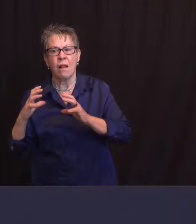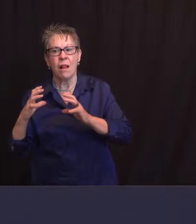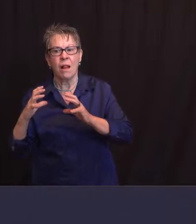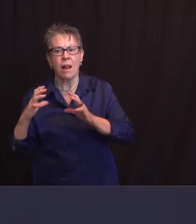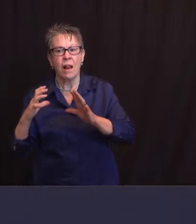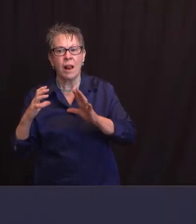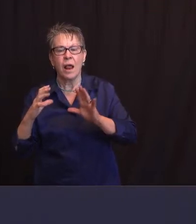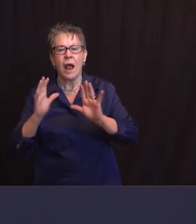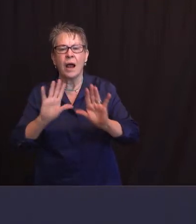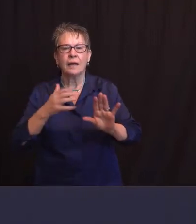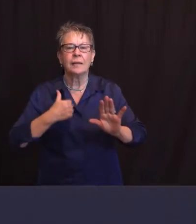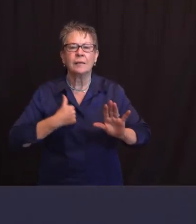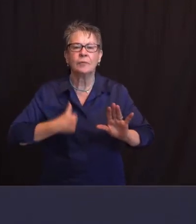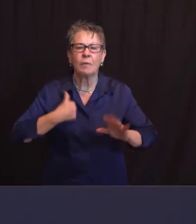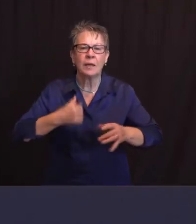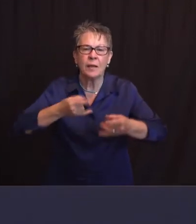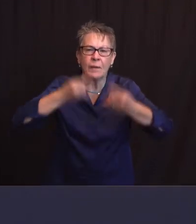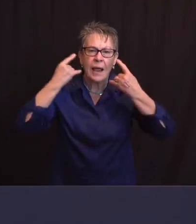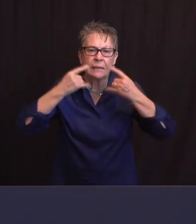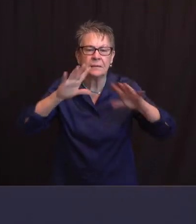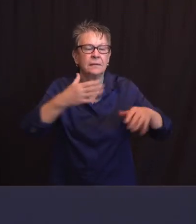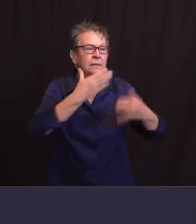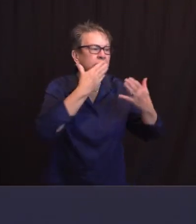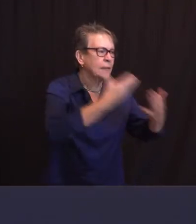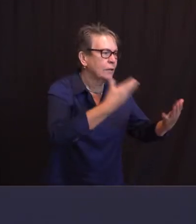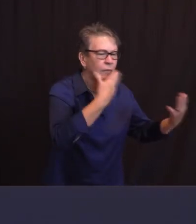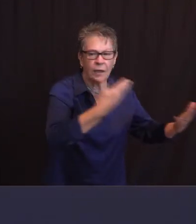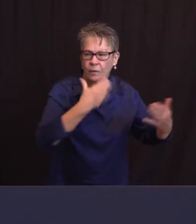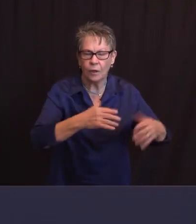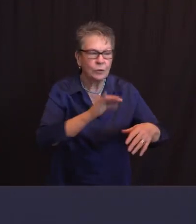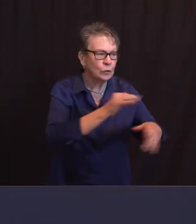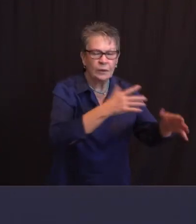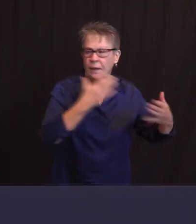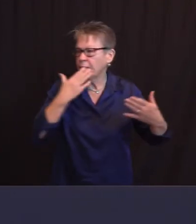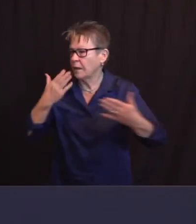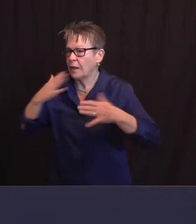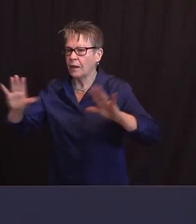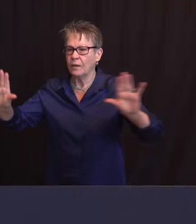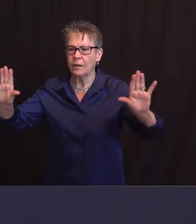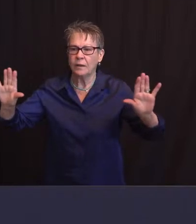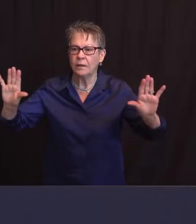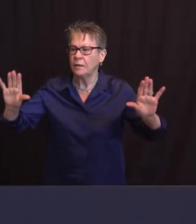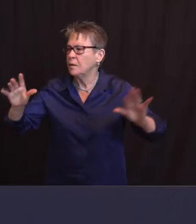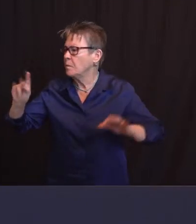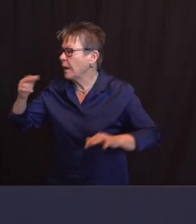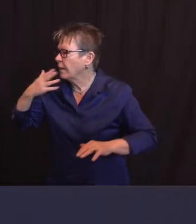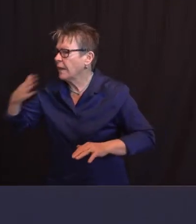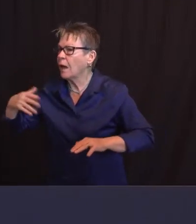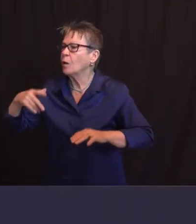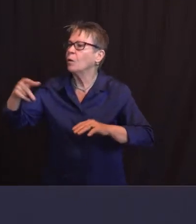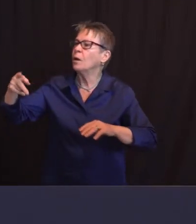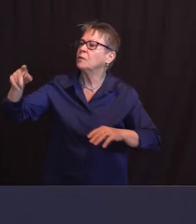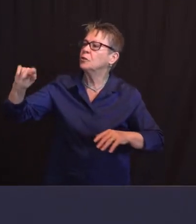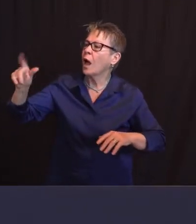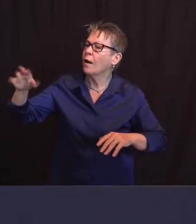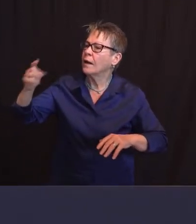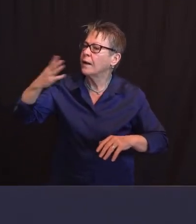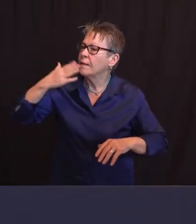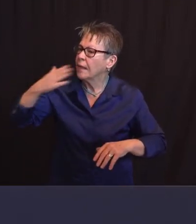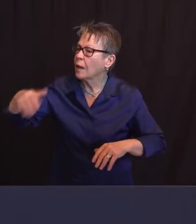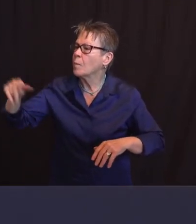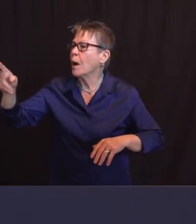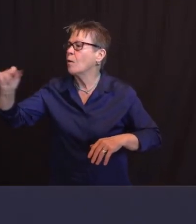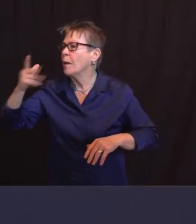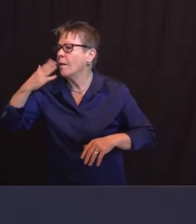to thank Judy and Tina. As always, thank you for being here. Pat, Jared, Paramel, Dan, Cast